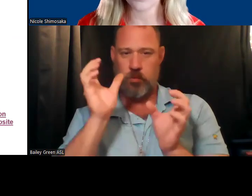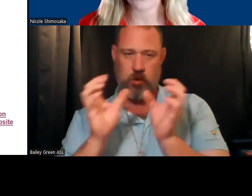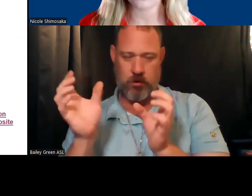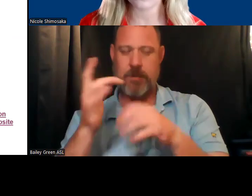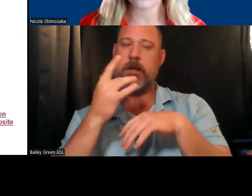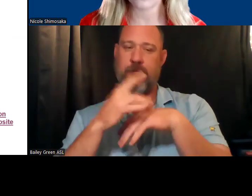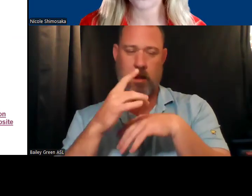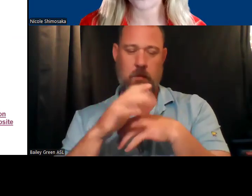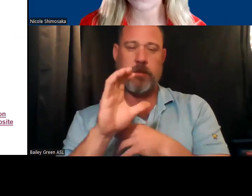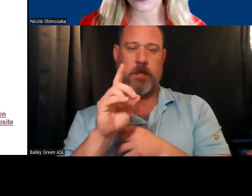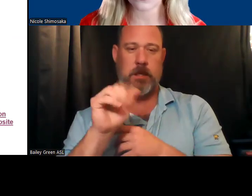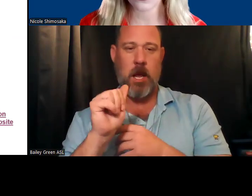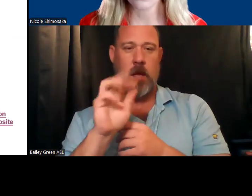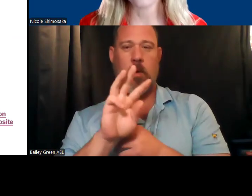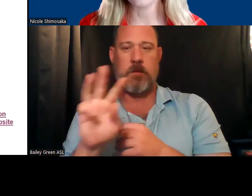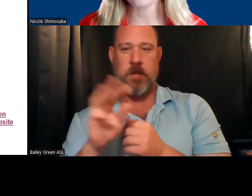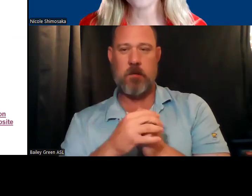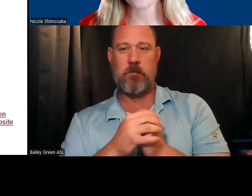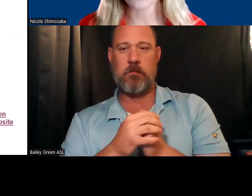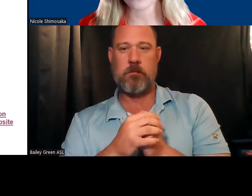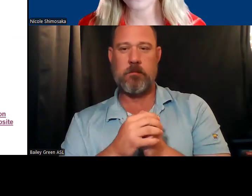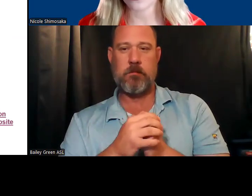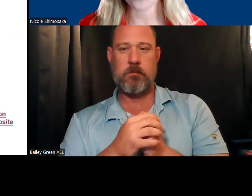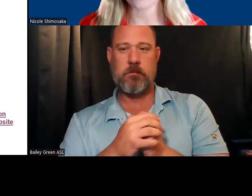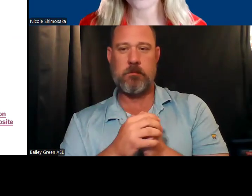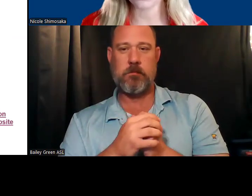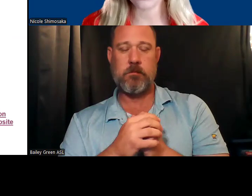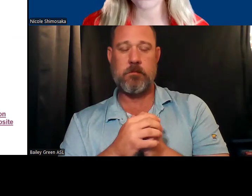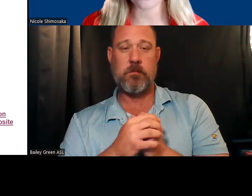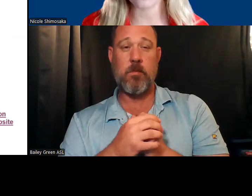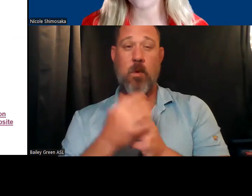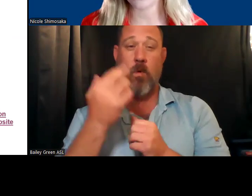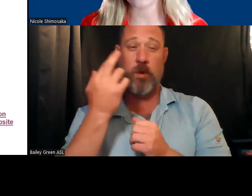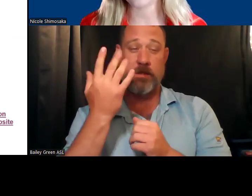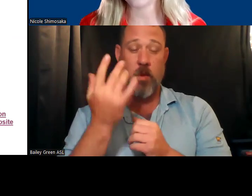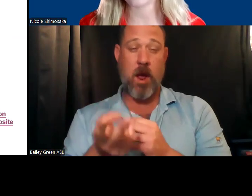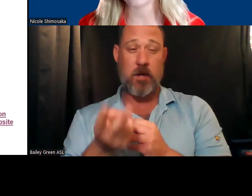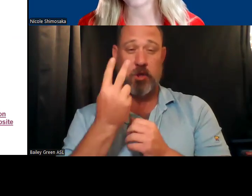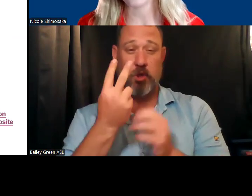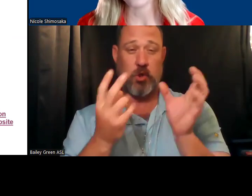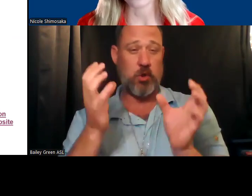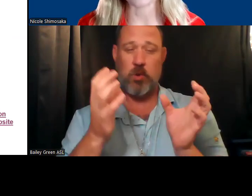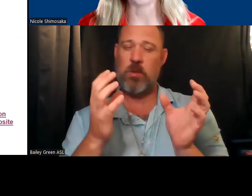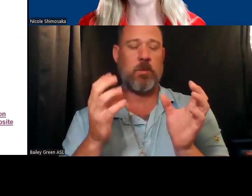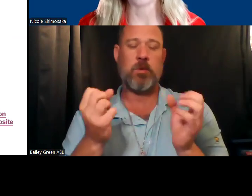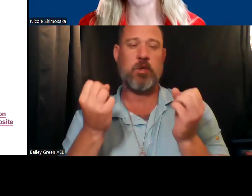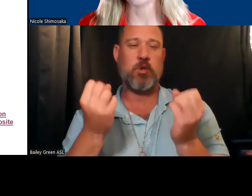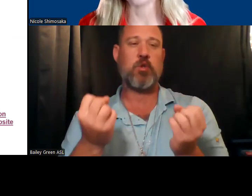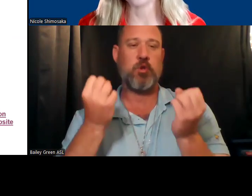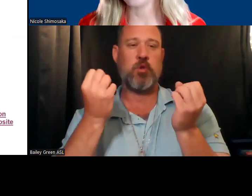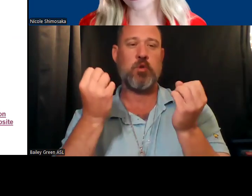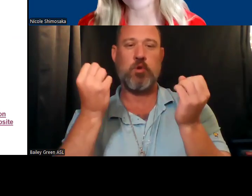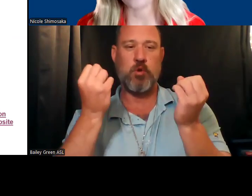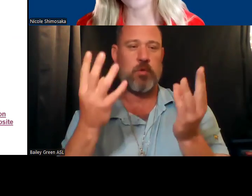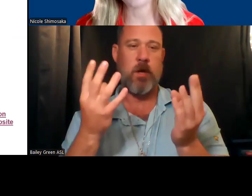available on the CDA website. The reason for breaking it out into 2 charts is because it was just getting